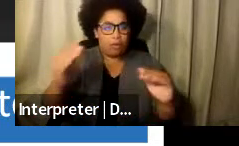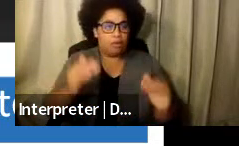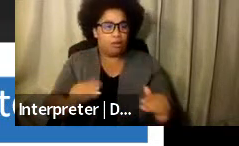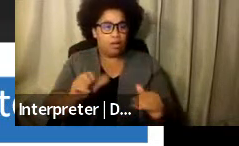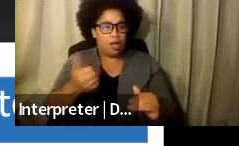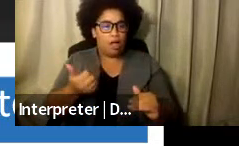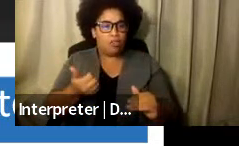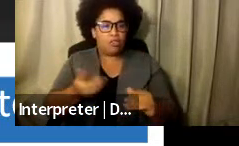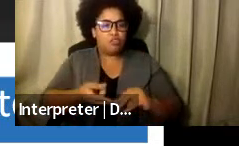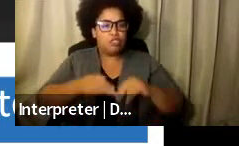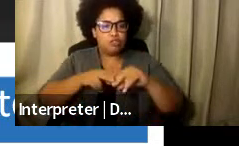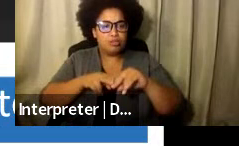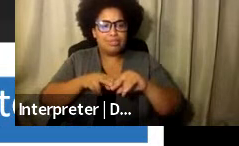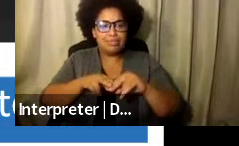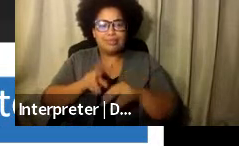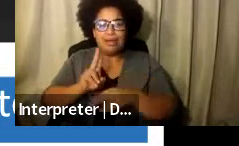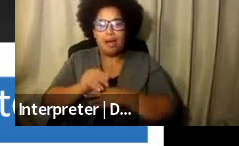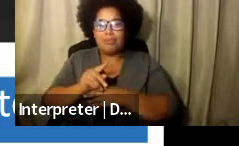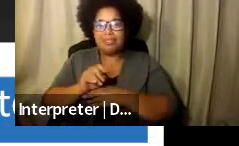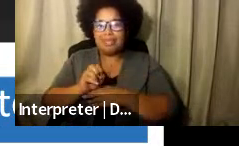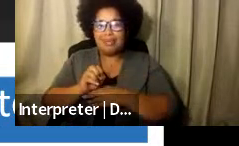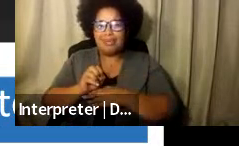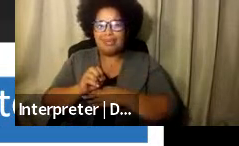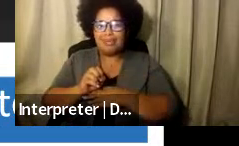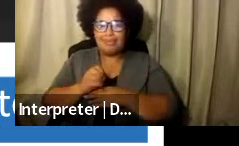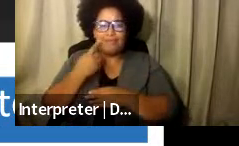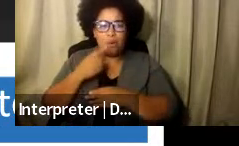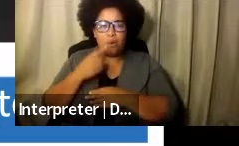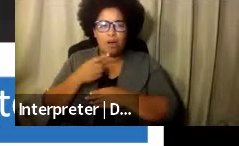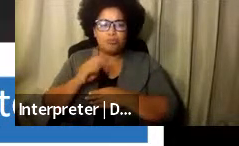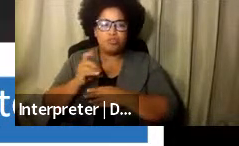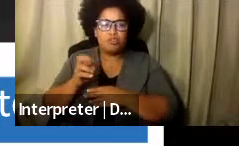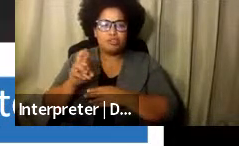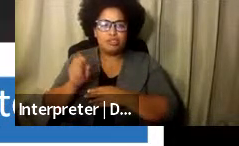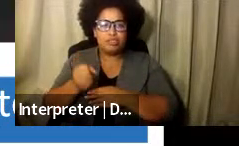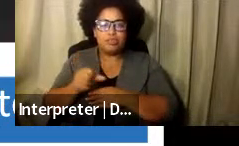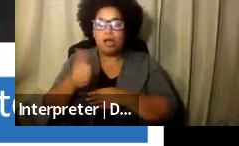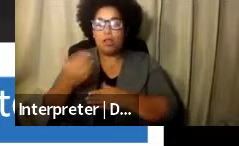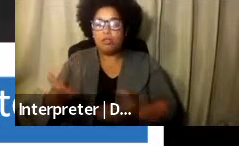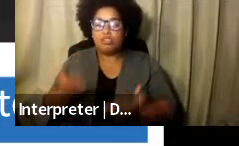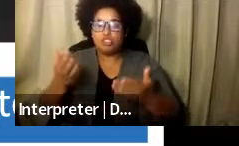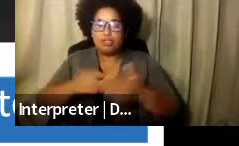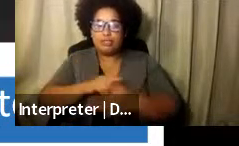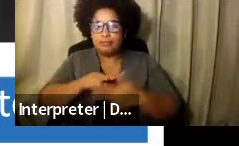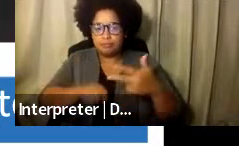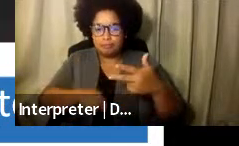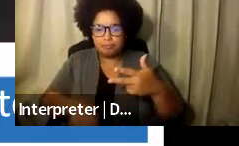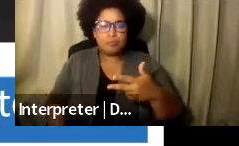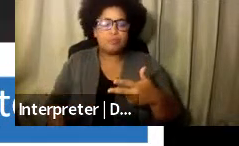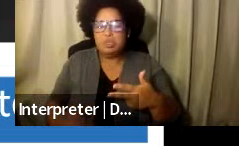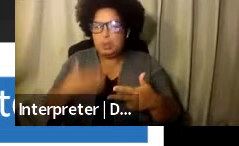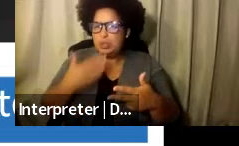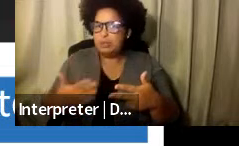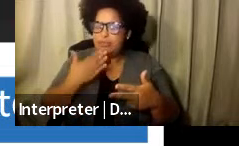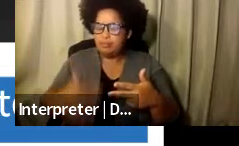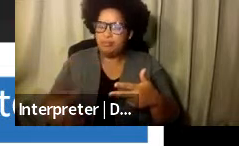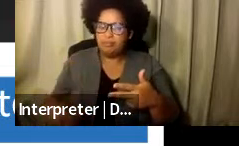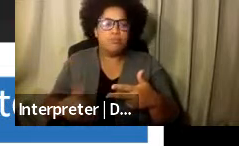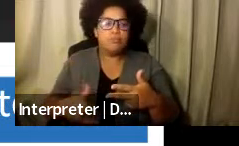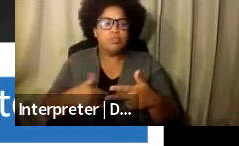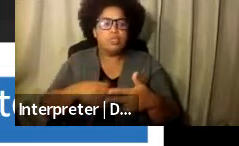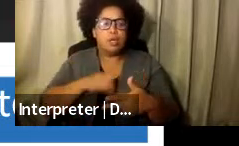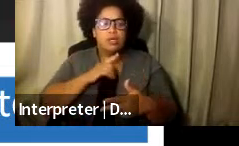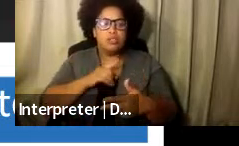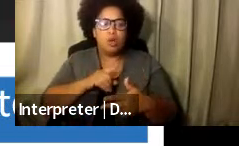increase uptake of boosters, a number of really good suggestions came forward. So some of this is putting forward real